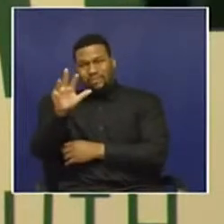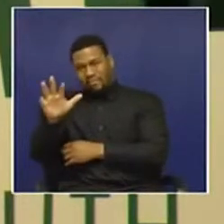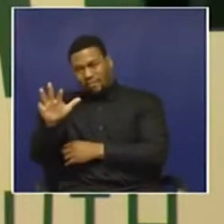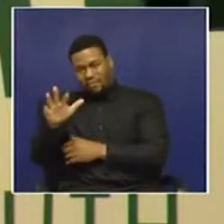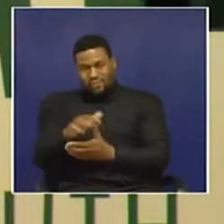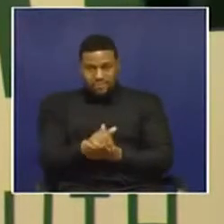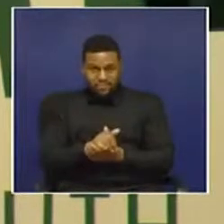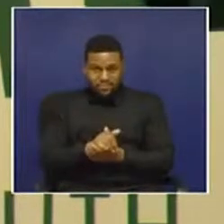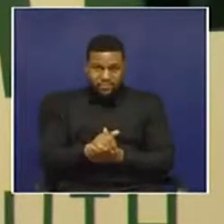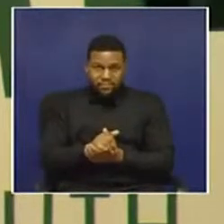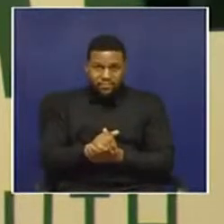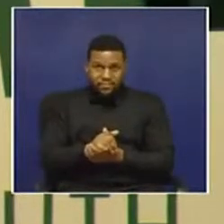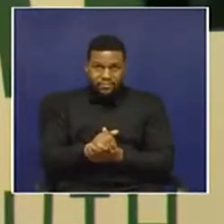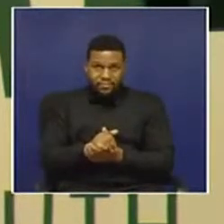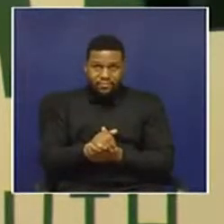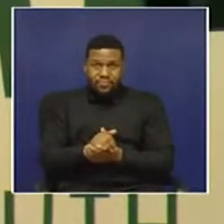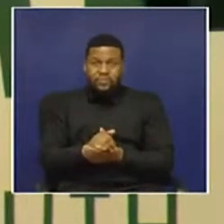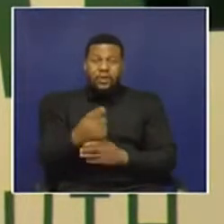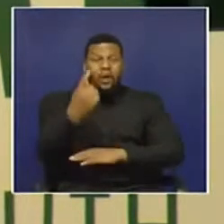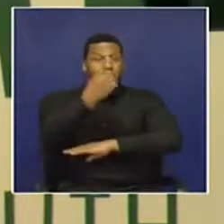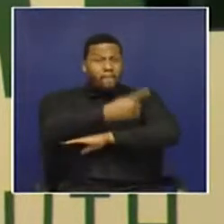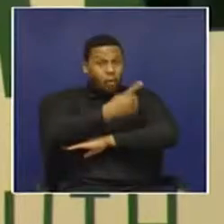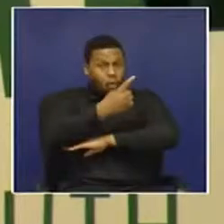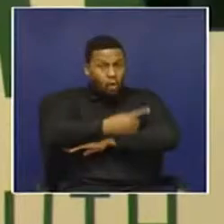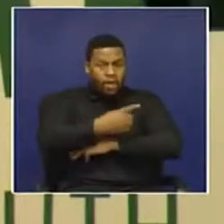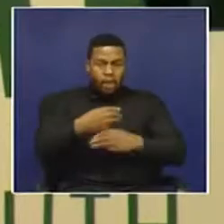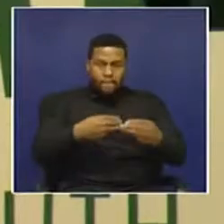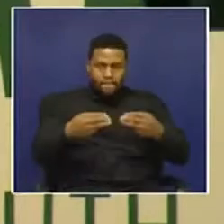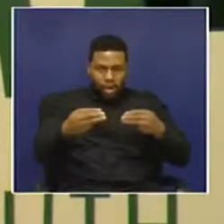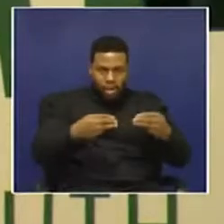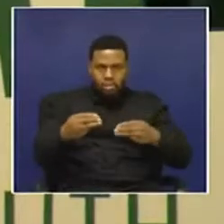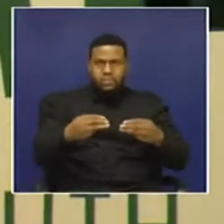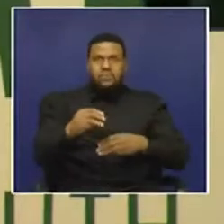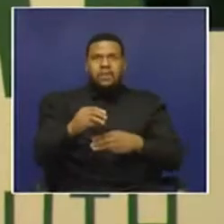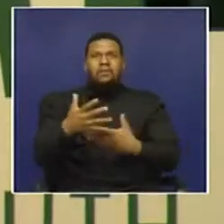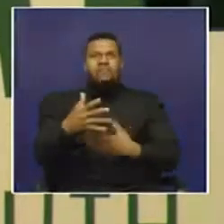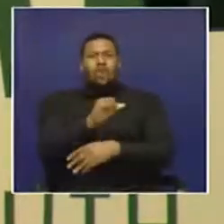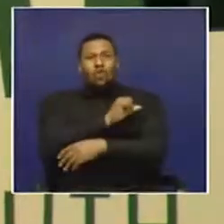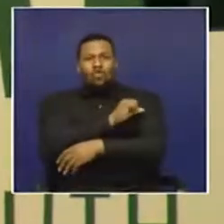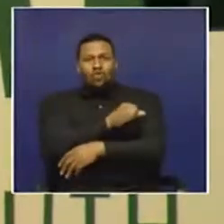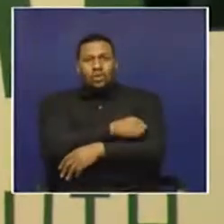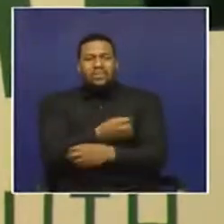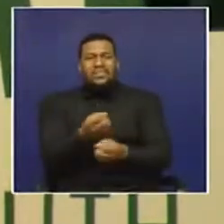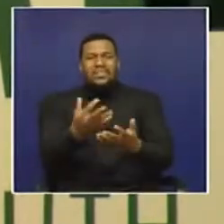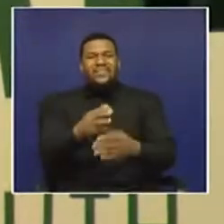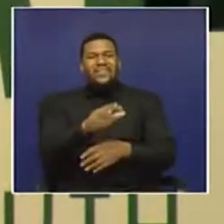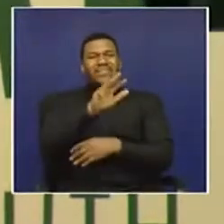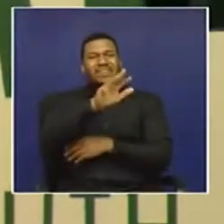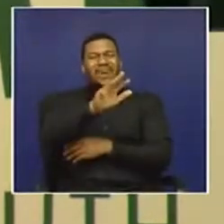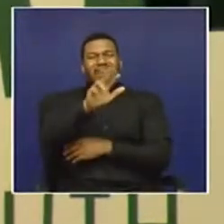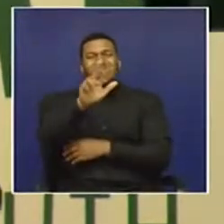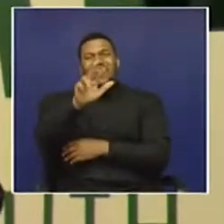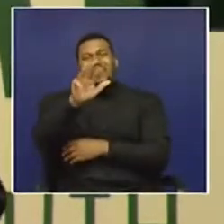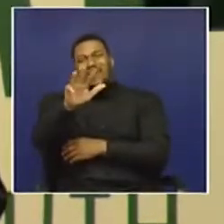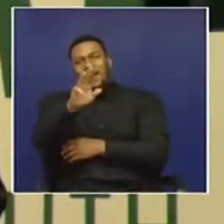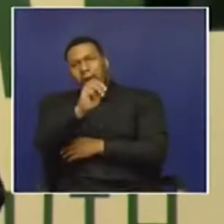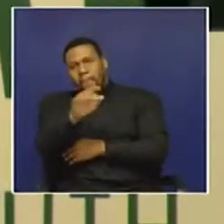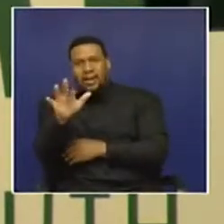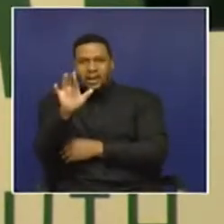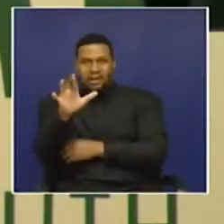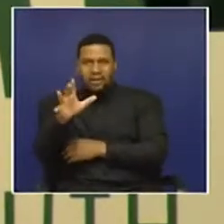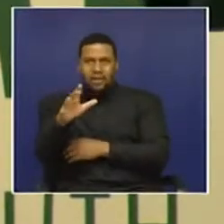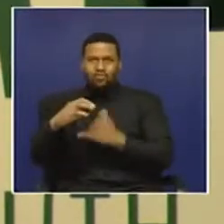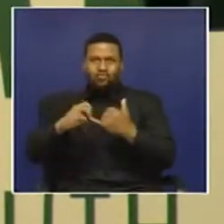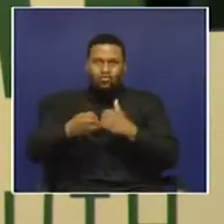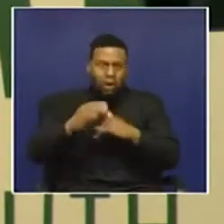Border Management Authority has been allocated an additional 990 million rand over the medium term to build capacity by filling